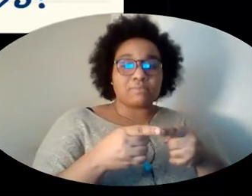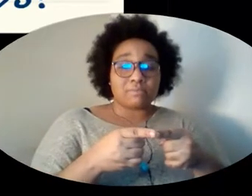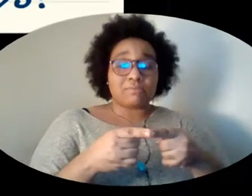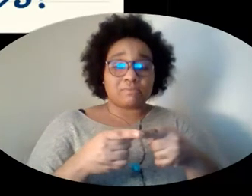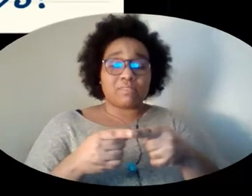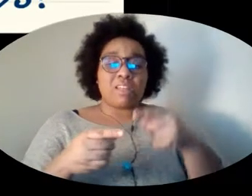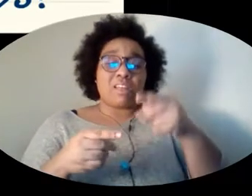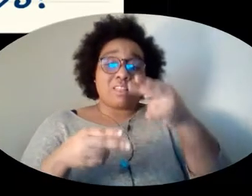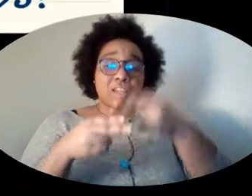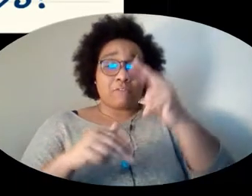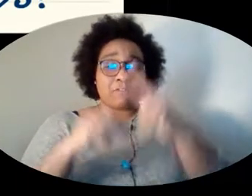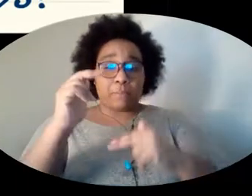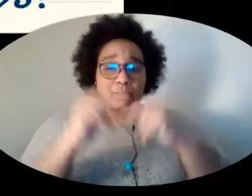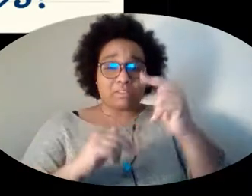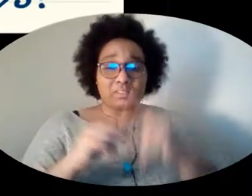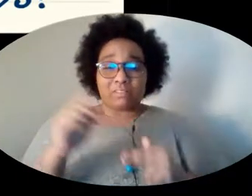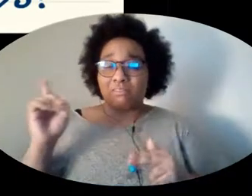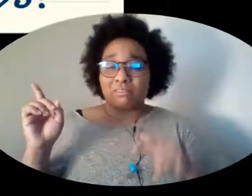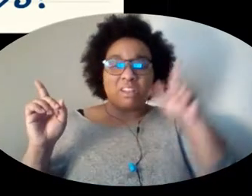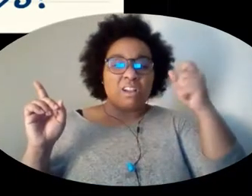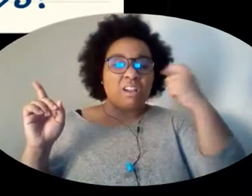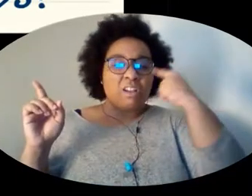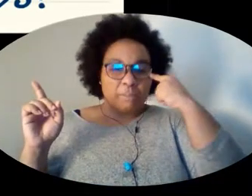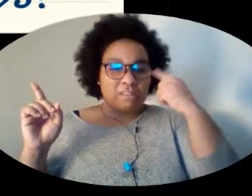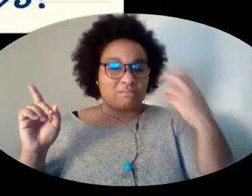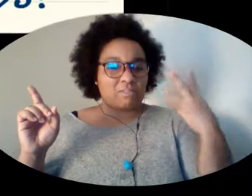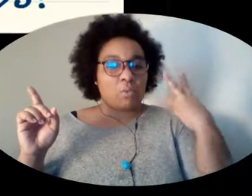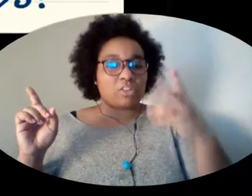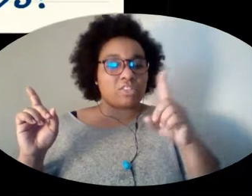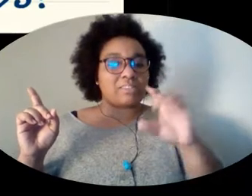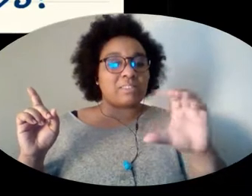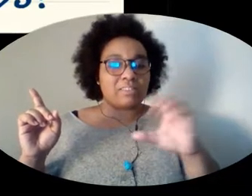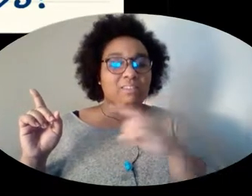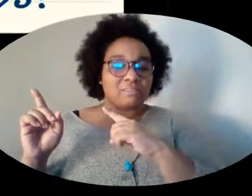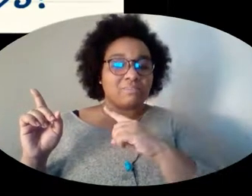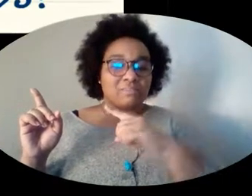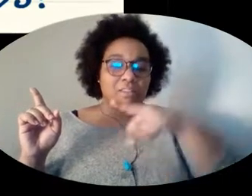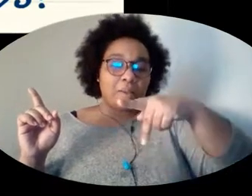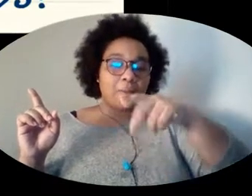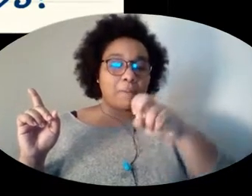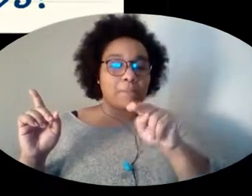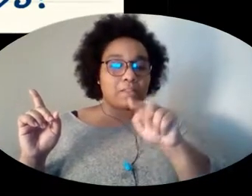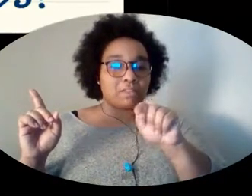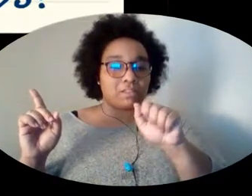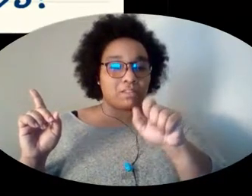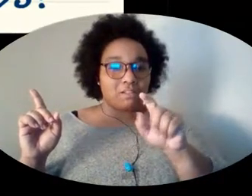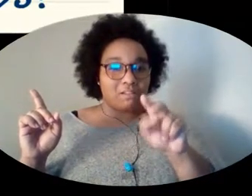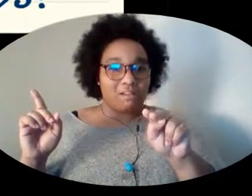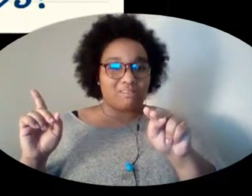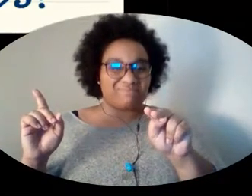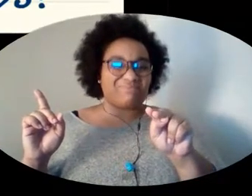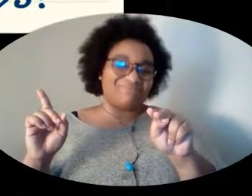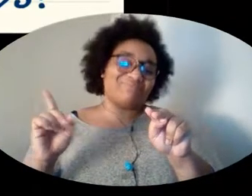the pentagon is also the name of a government building in washington dc you can see why